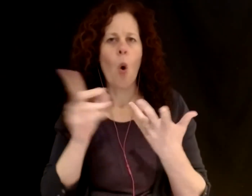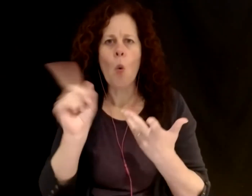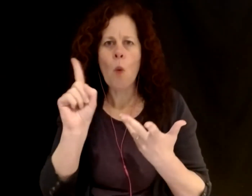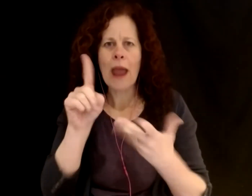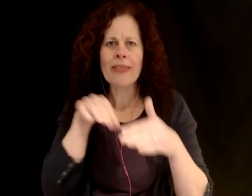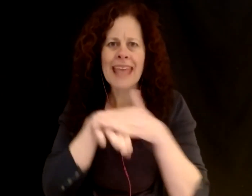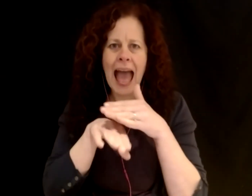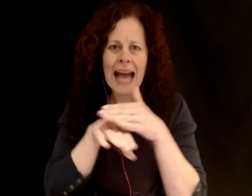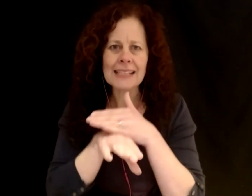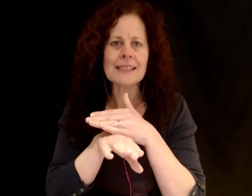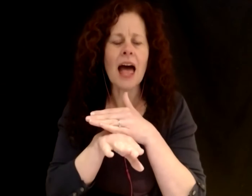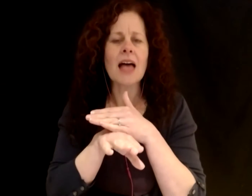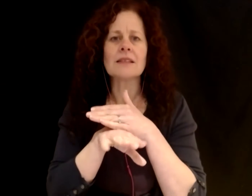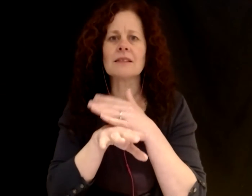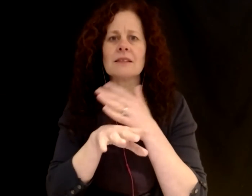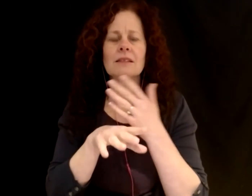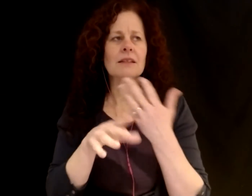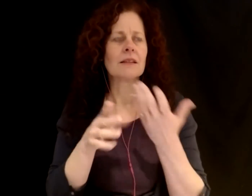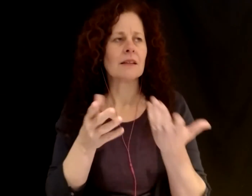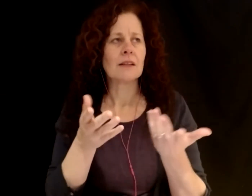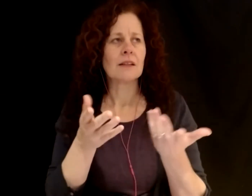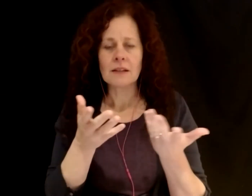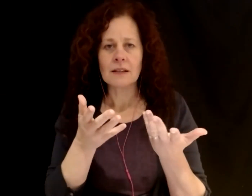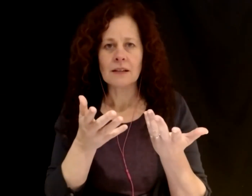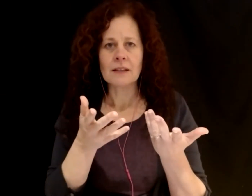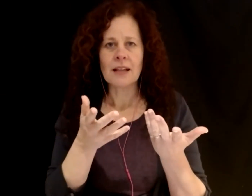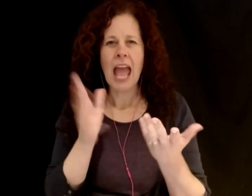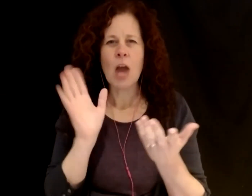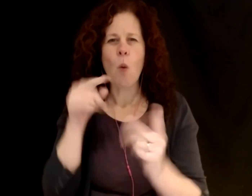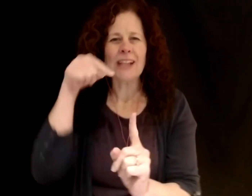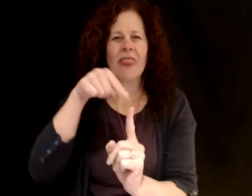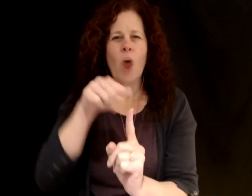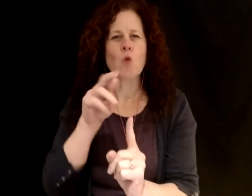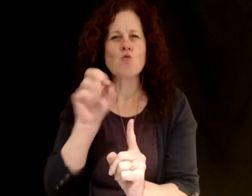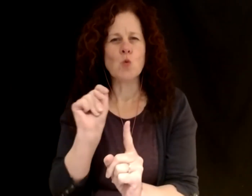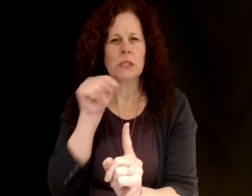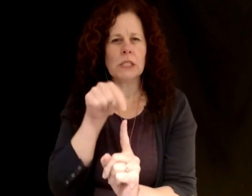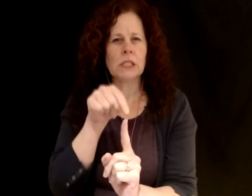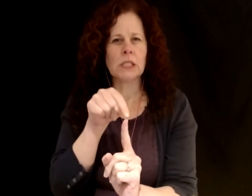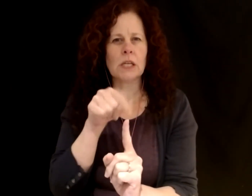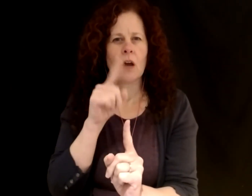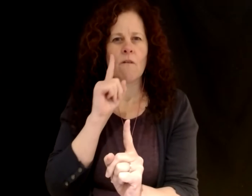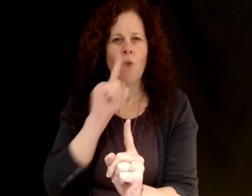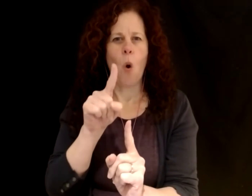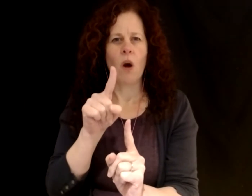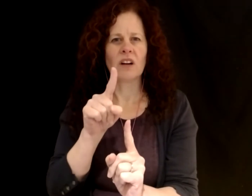the axes for inequality, meaning where are the dimensions